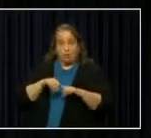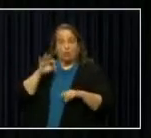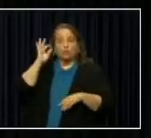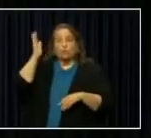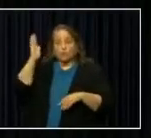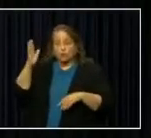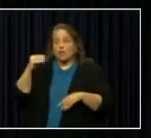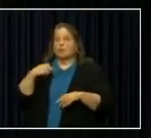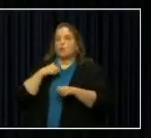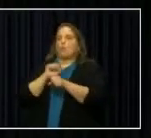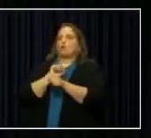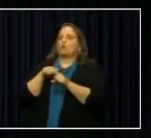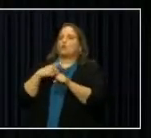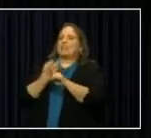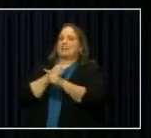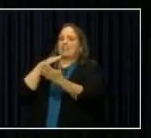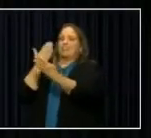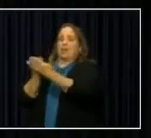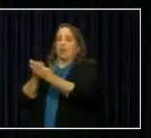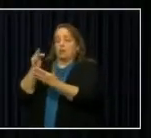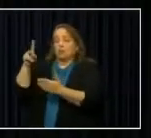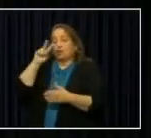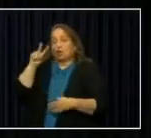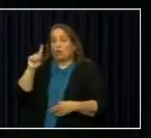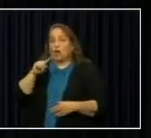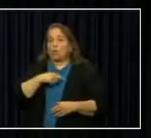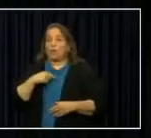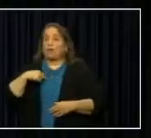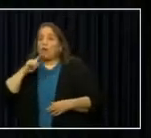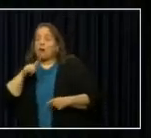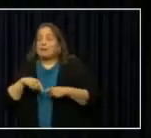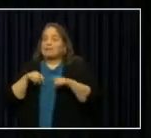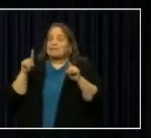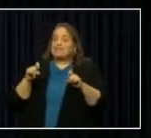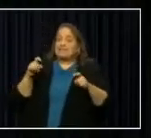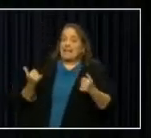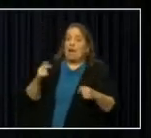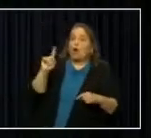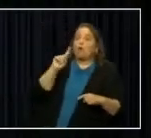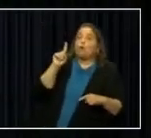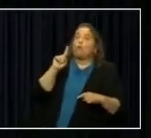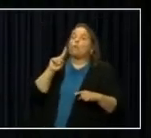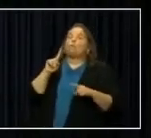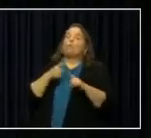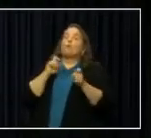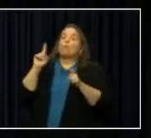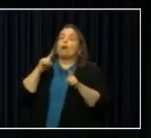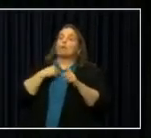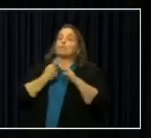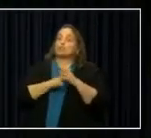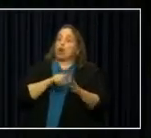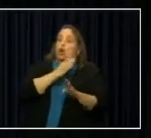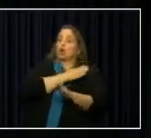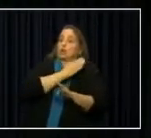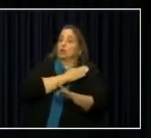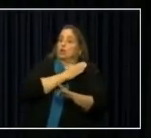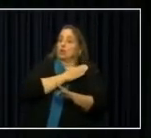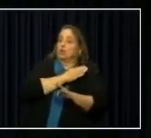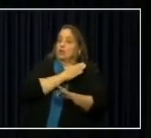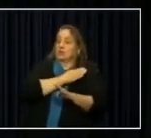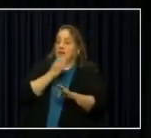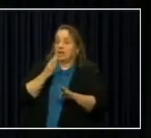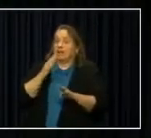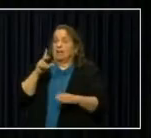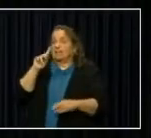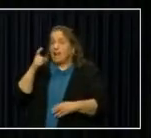future, and we're working to get there. When you look at where we are in testing now versus where we started, with what U of L and Gravity